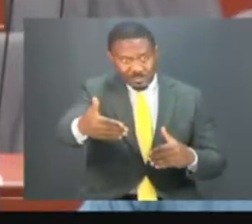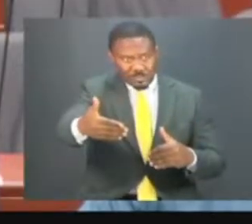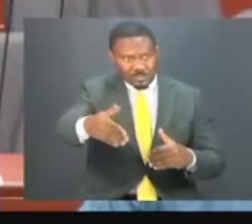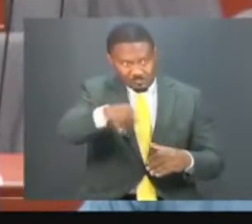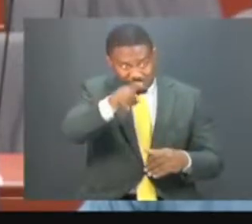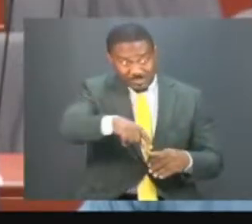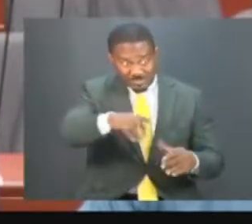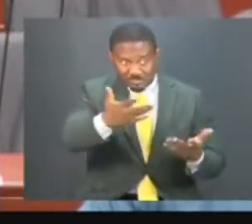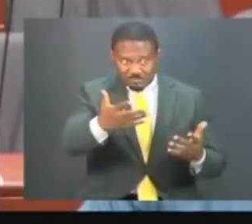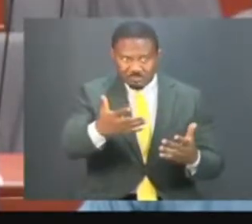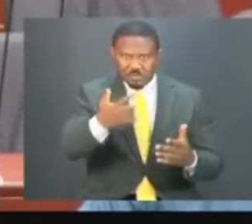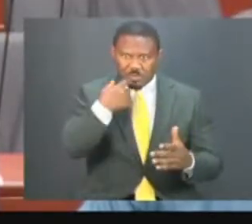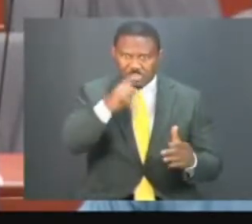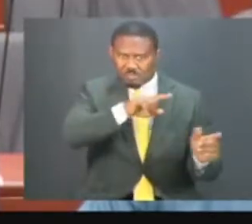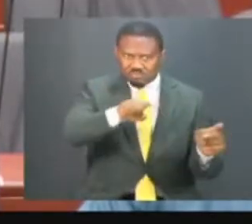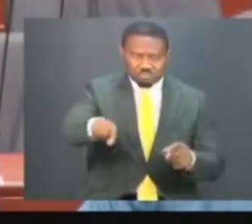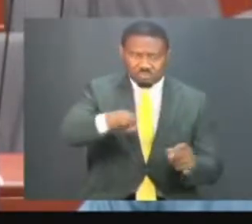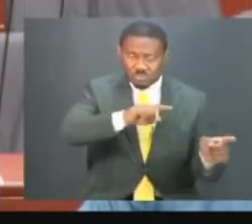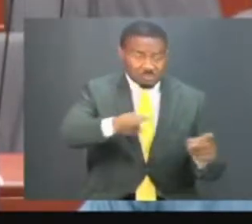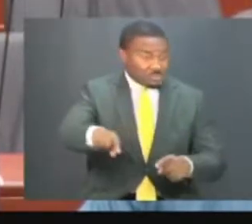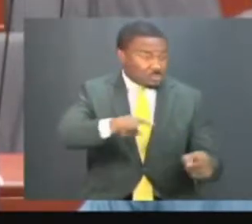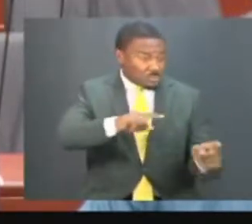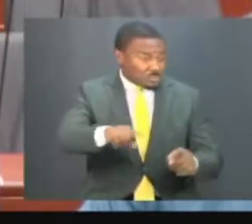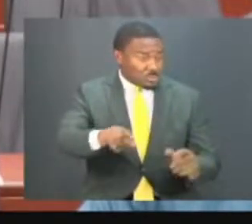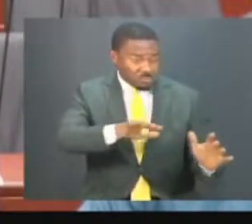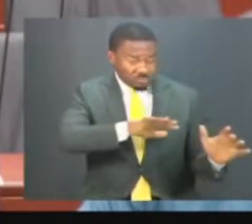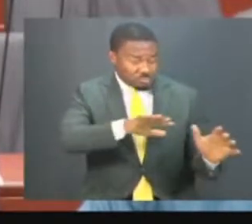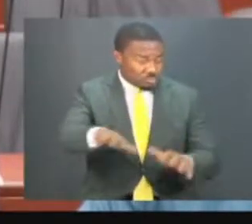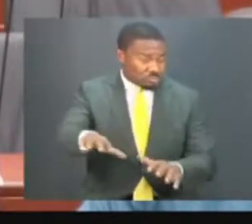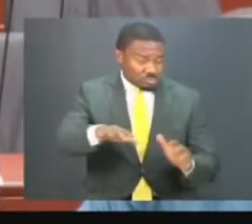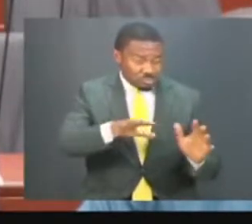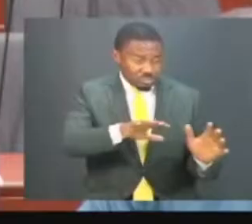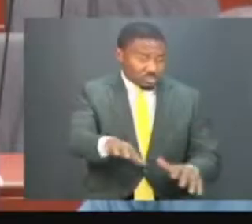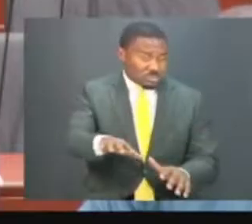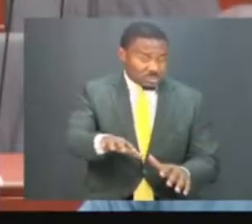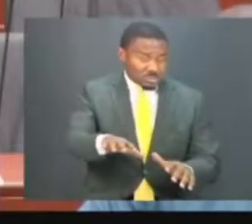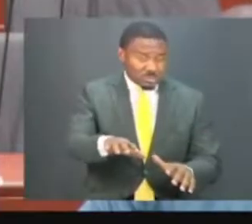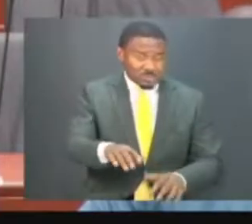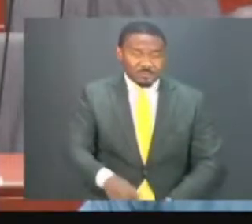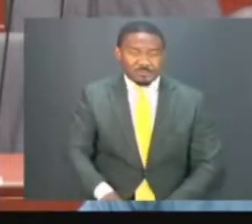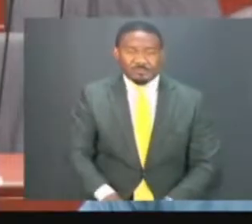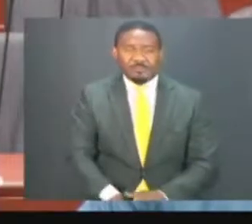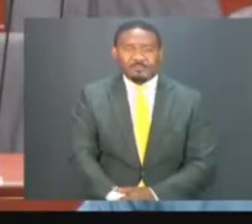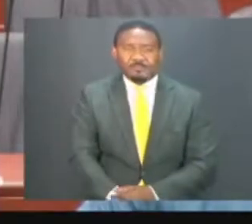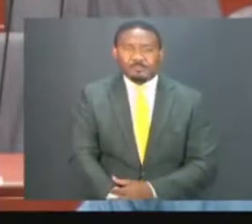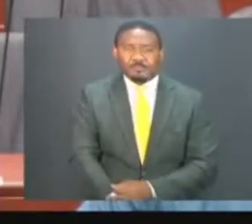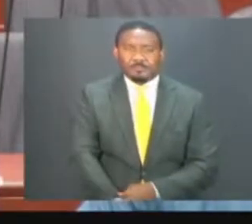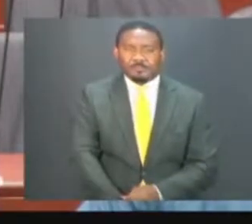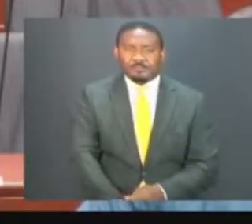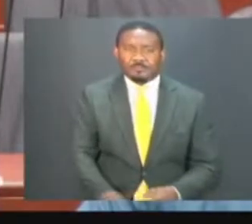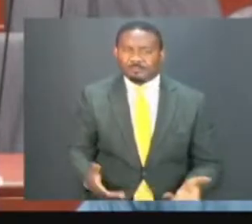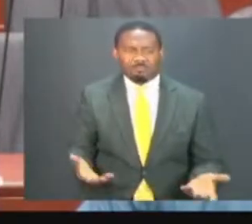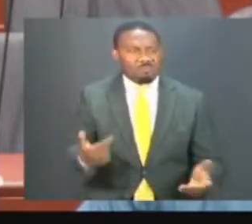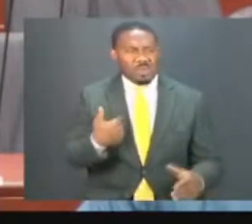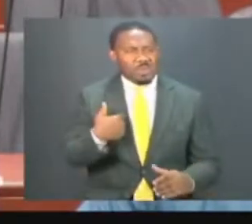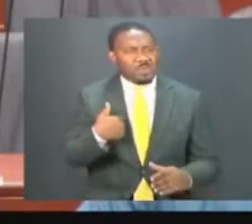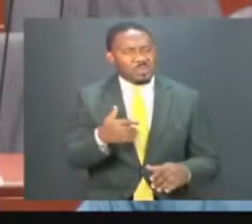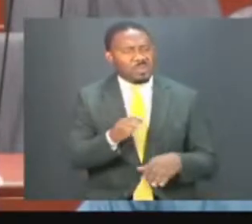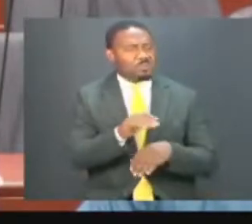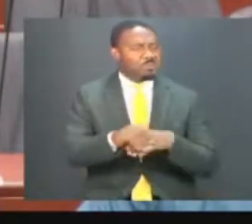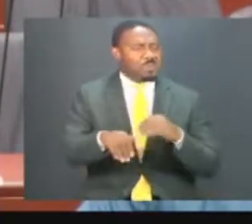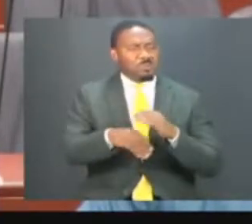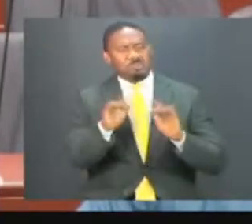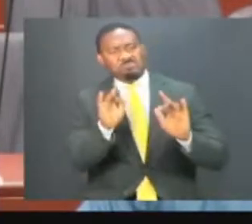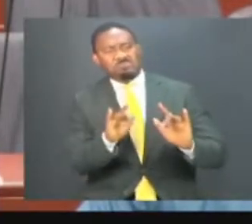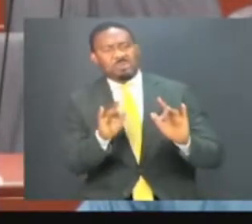numbers. Make sure you get your numbers. And we are not going to treat you with kid gloves at all. You